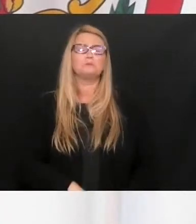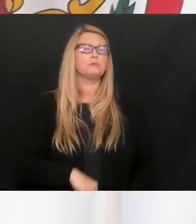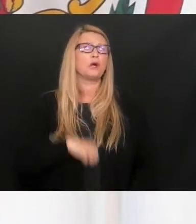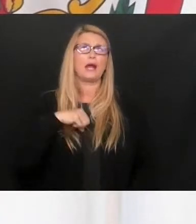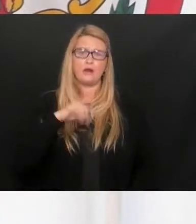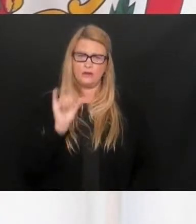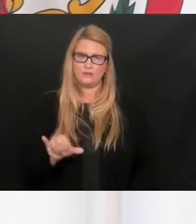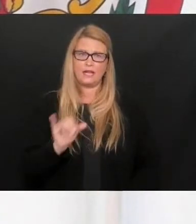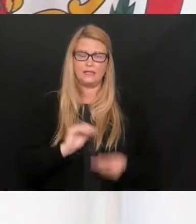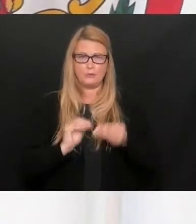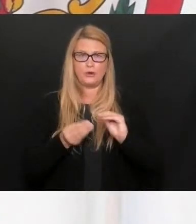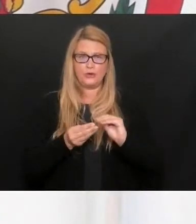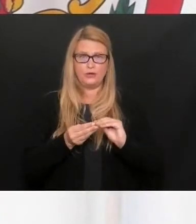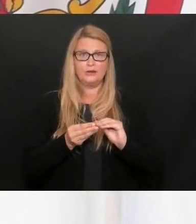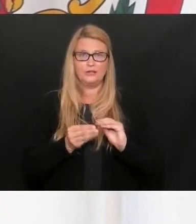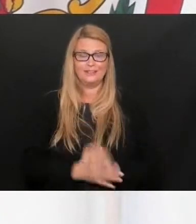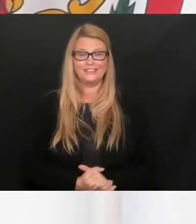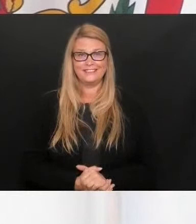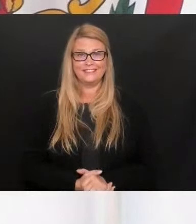this, that